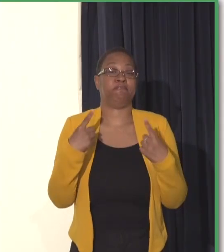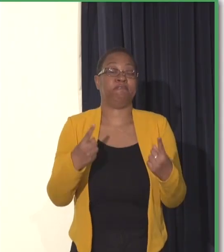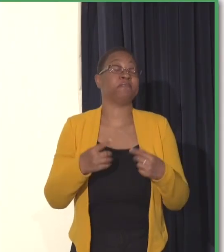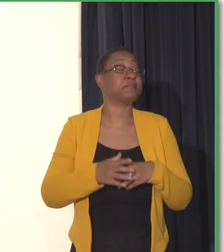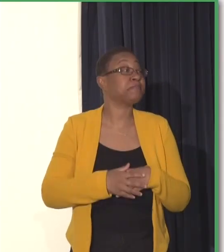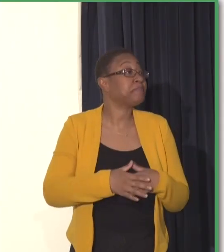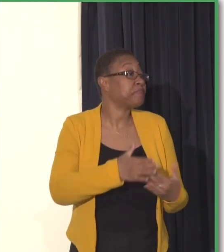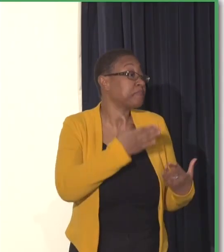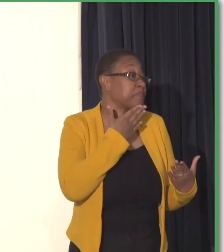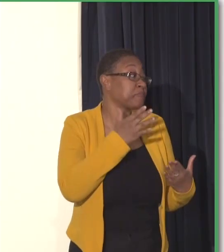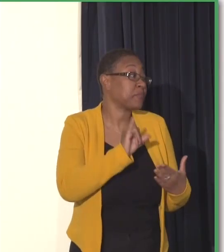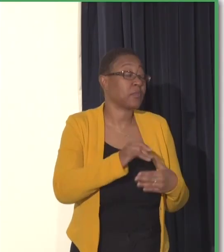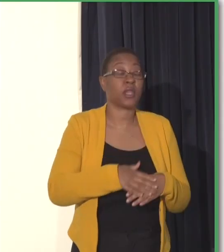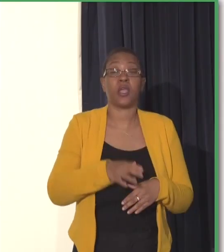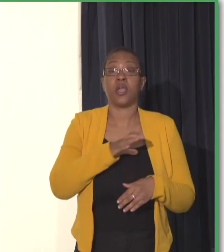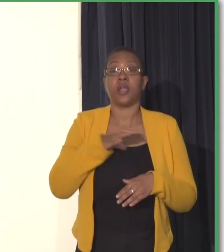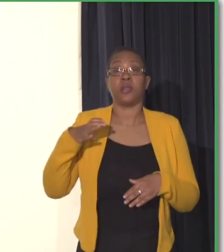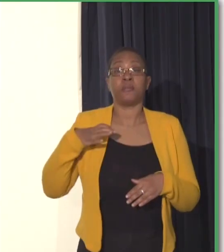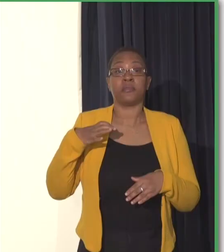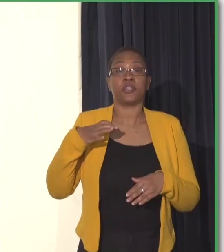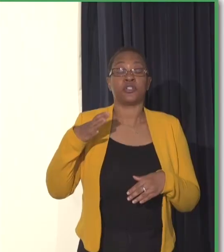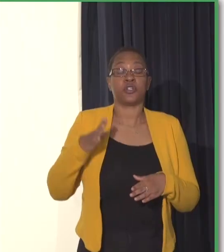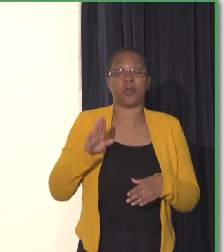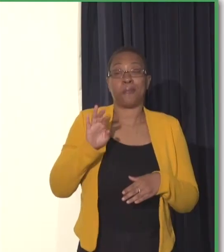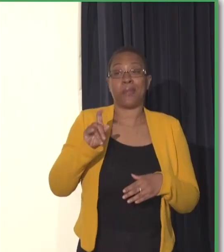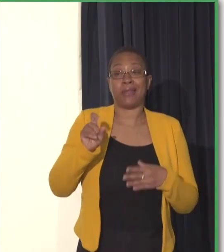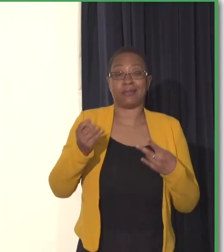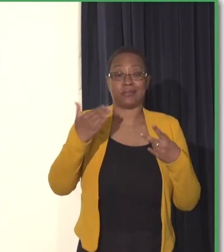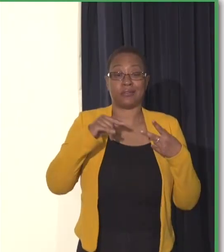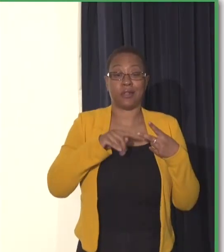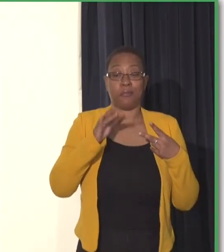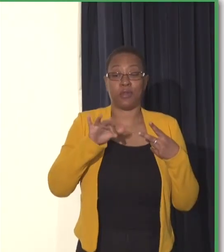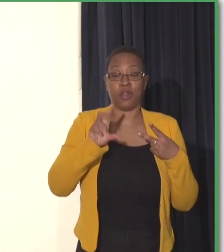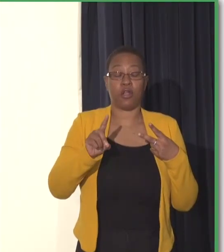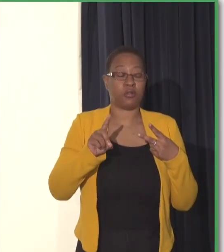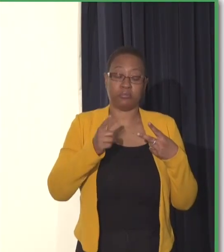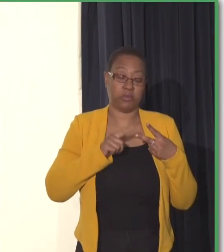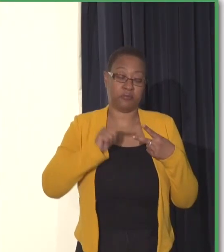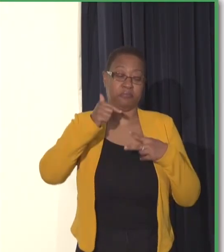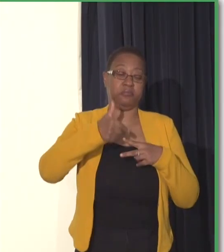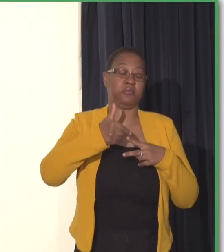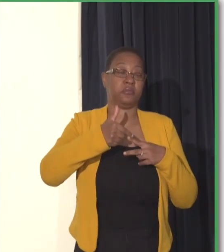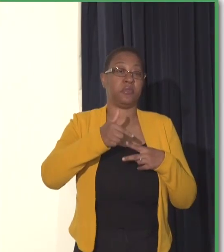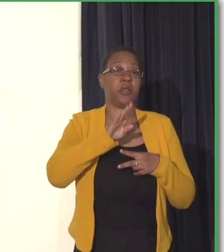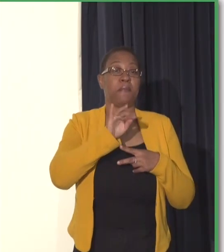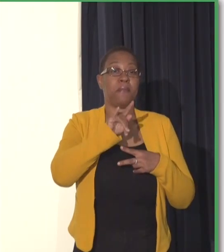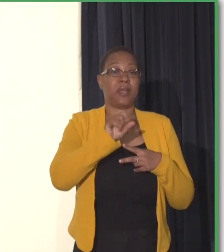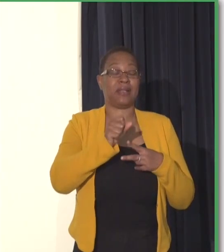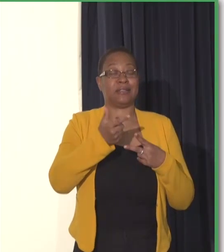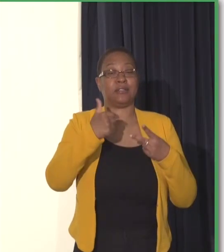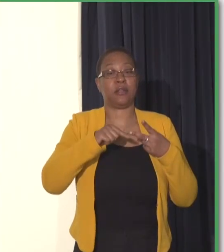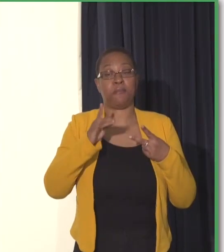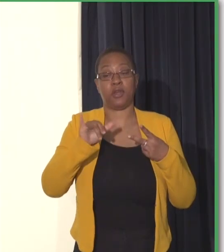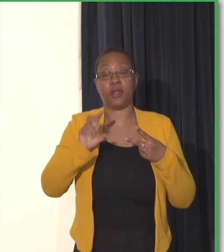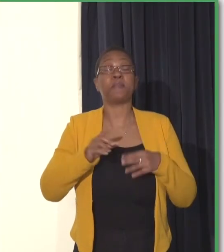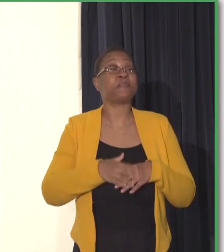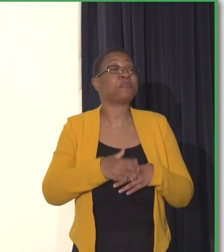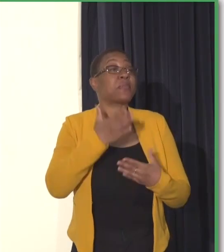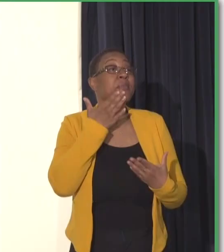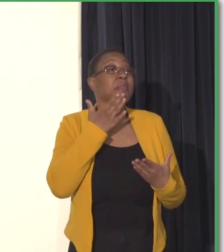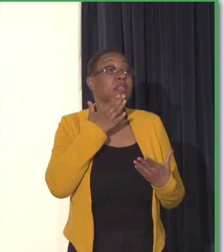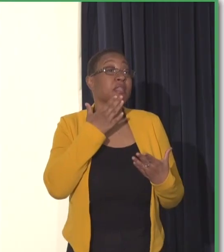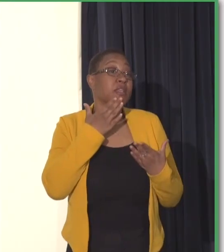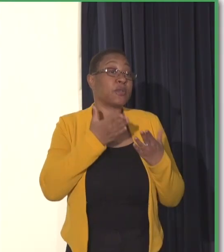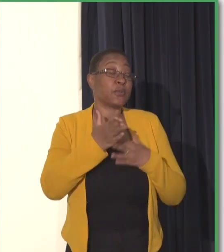you. Yep. Commissioner Banks, or then Commissioner Bernard? East first. Yep, Commissioner Banks. Thank you, thank you, thank you. Through the